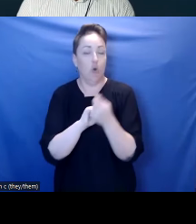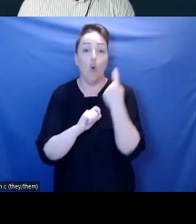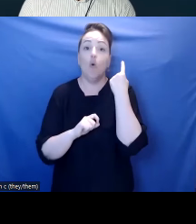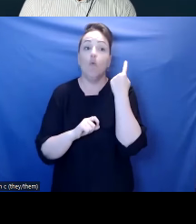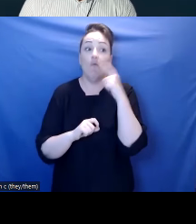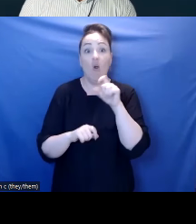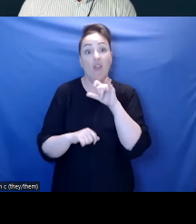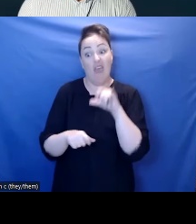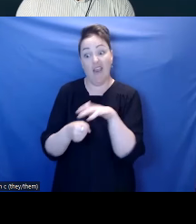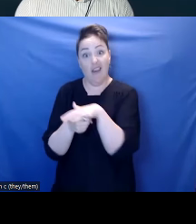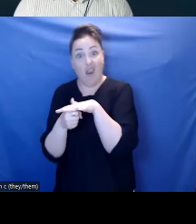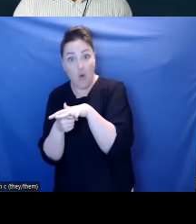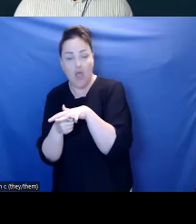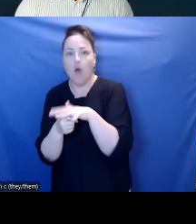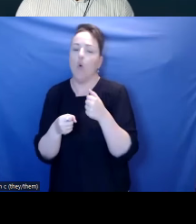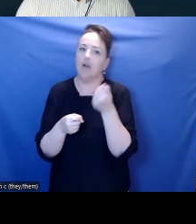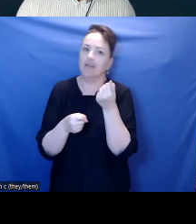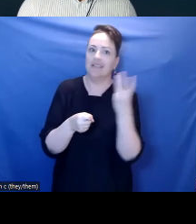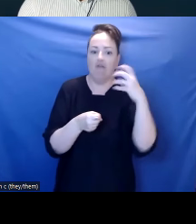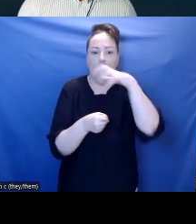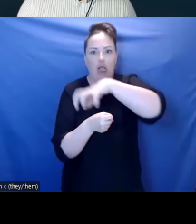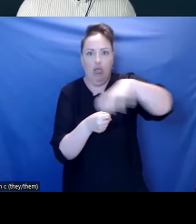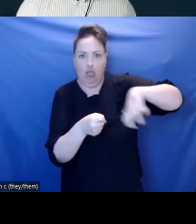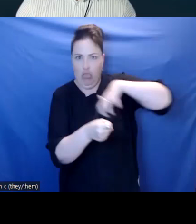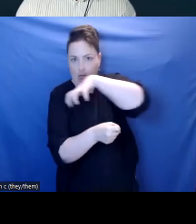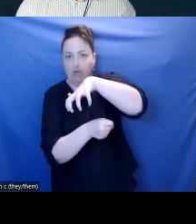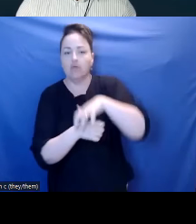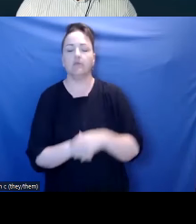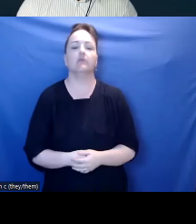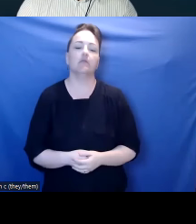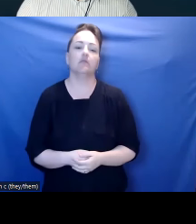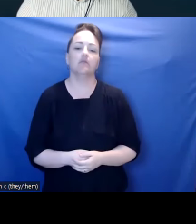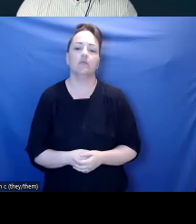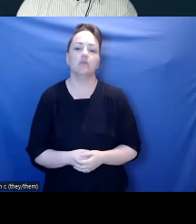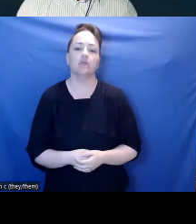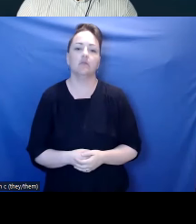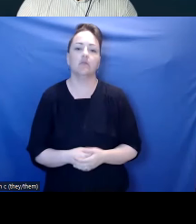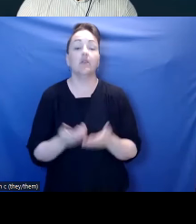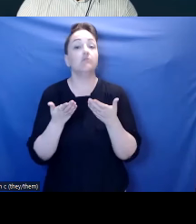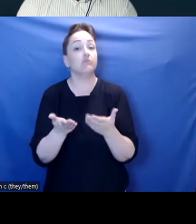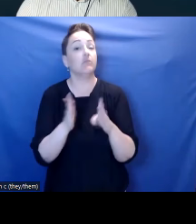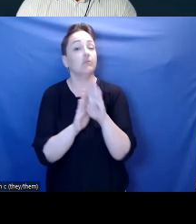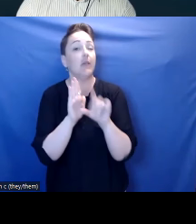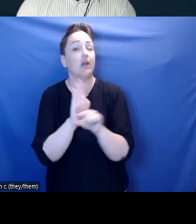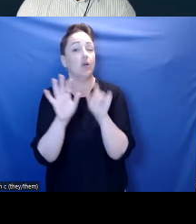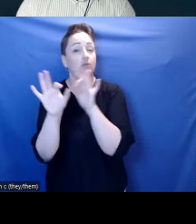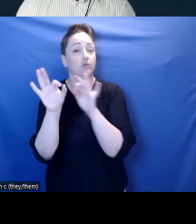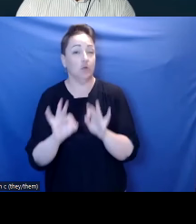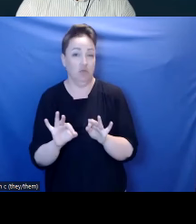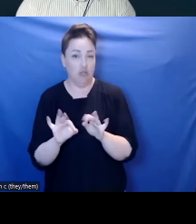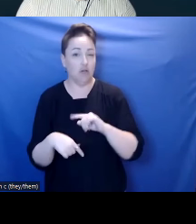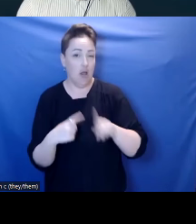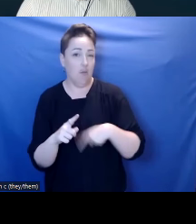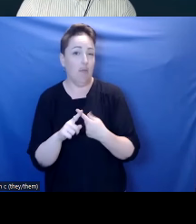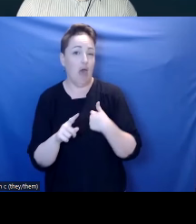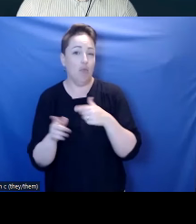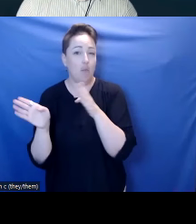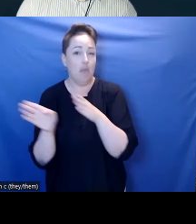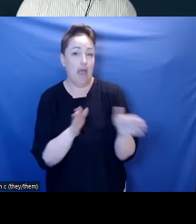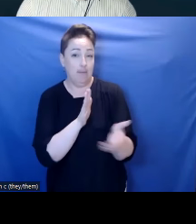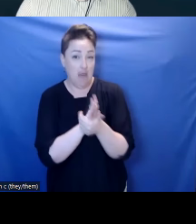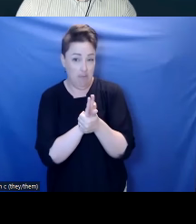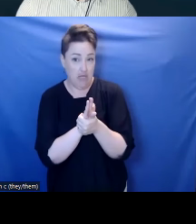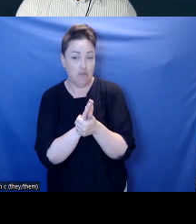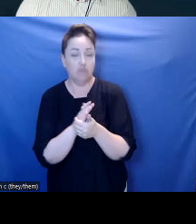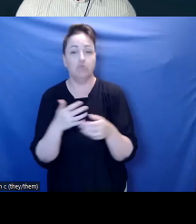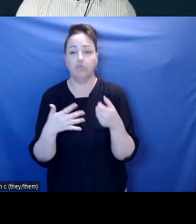identify. And then we also provide background description on what the general plan amendment would do, and also outline